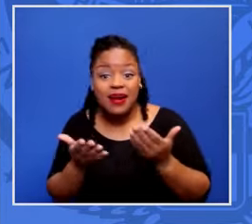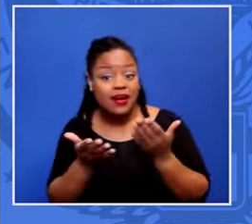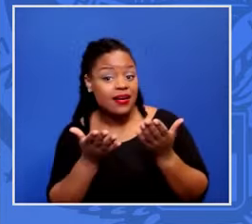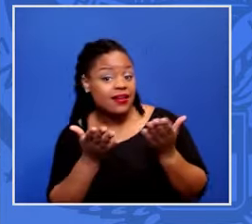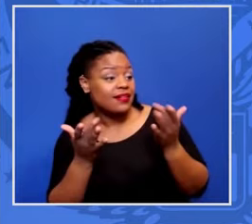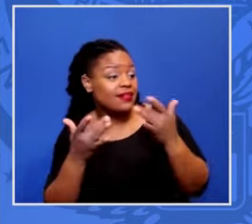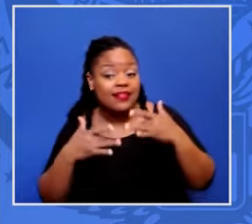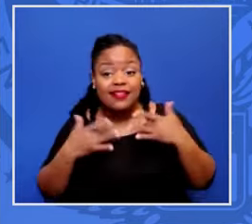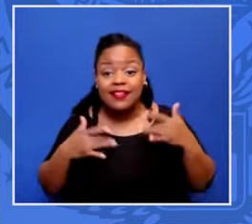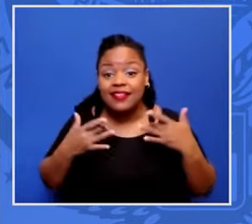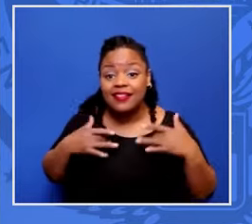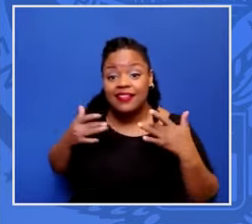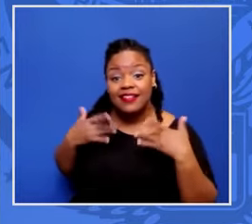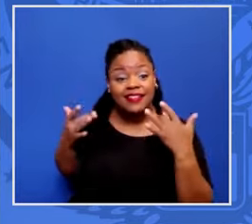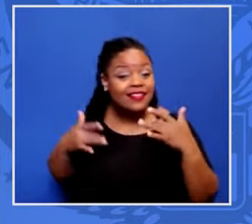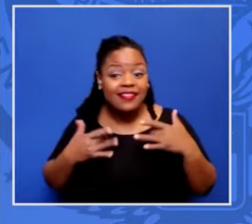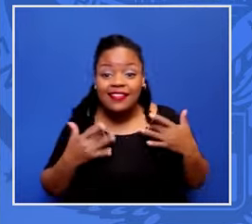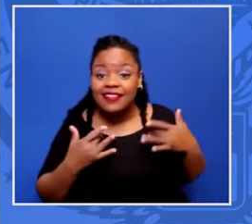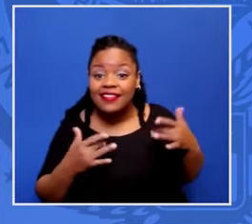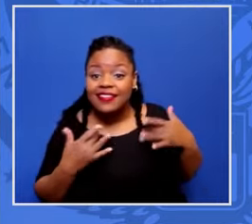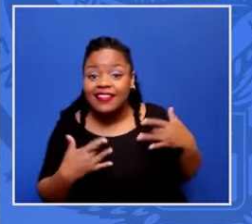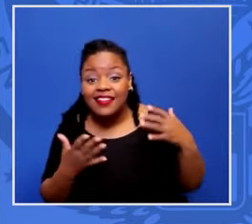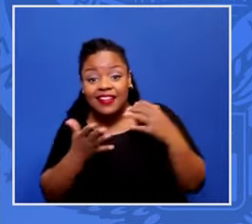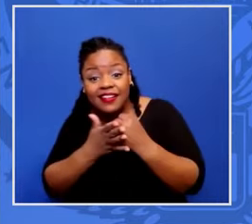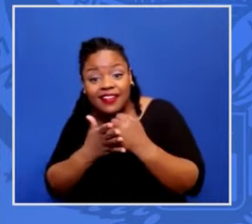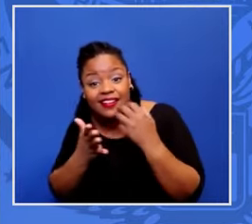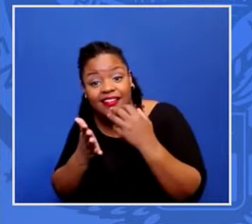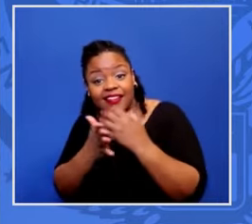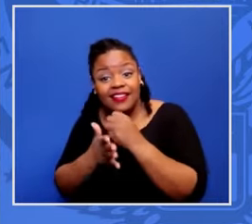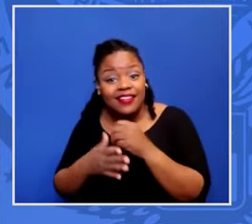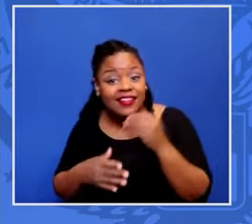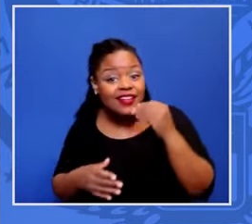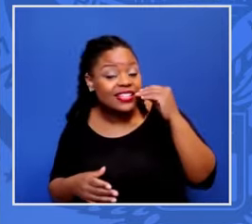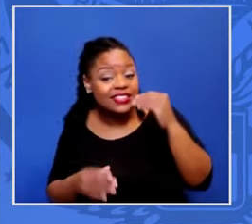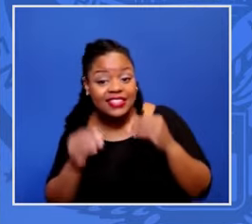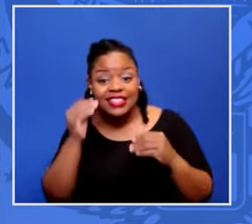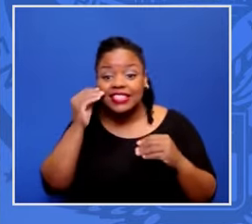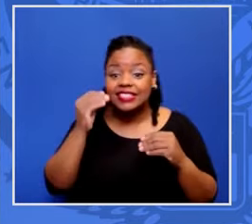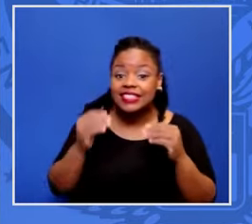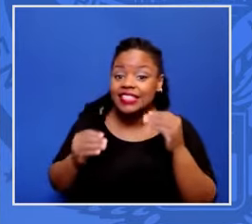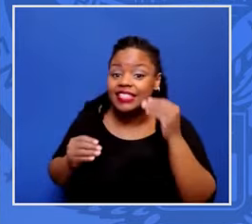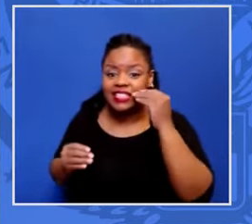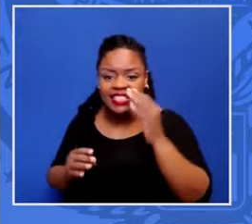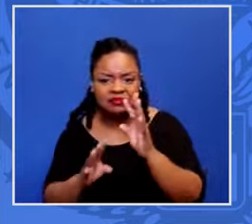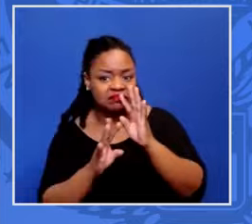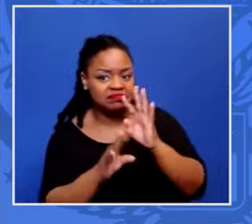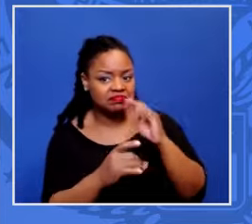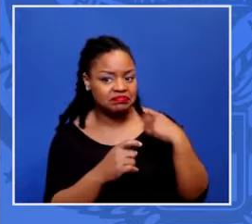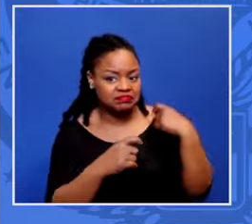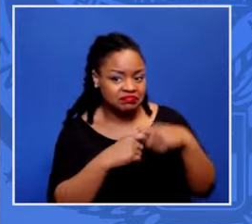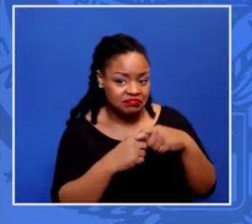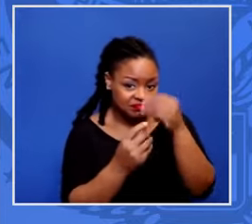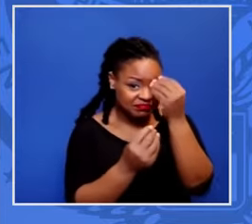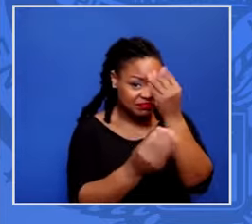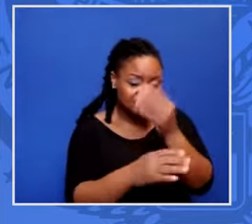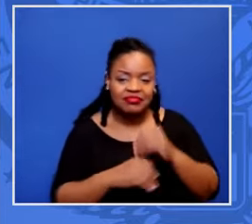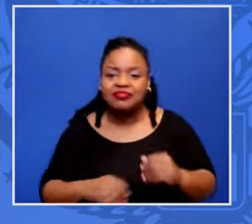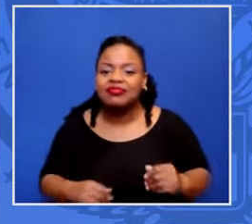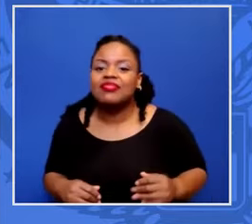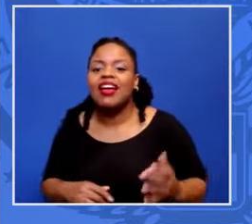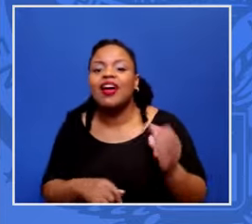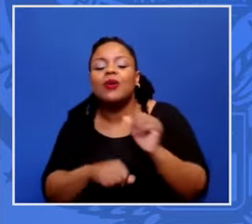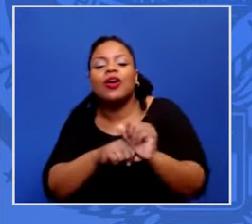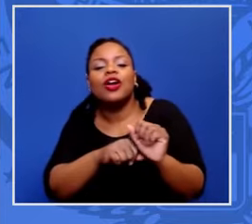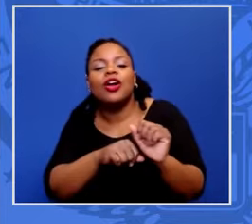los Anunnaki. No le bajes, el puri sobresale de tu traje. No trajo paticito pa' que el nene no trabaje. Es que ella me hace lo que ella cree que ya